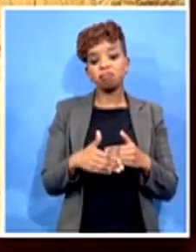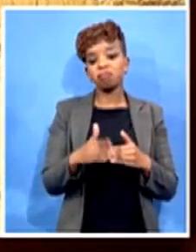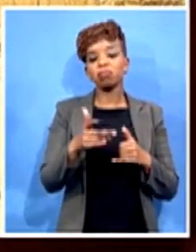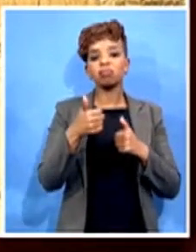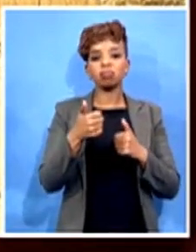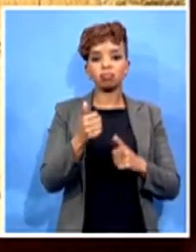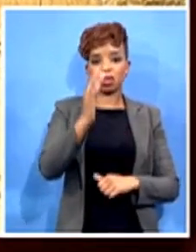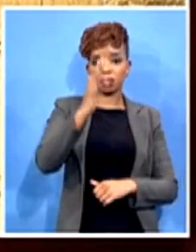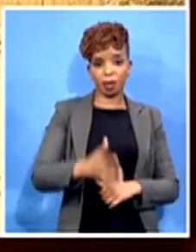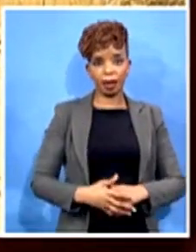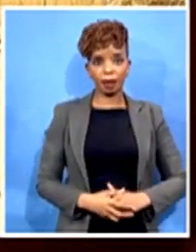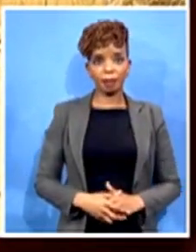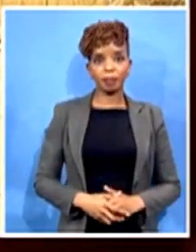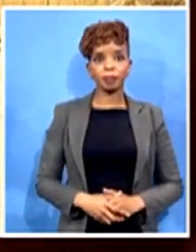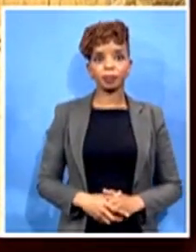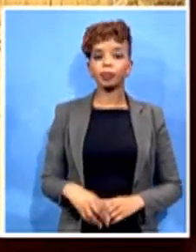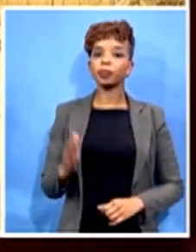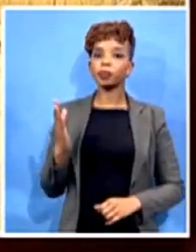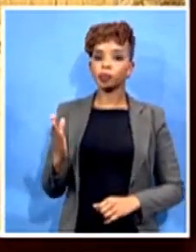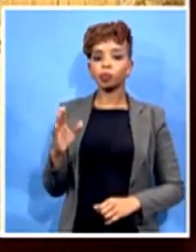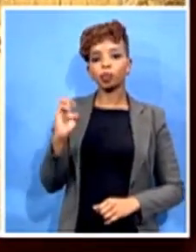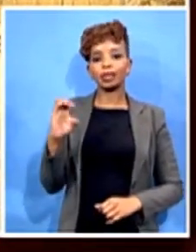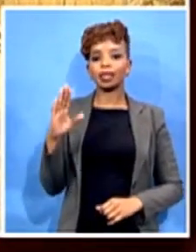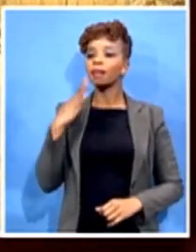Nyembezi, live for us in the East Cape. Thank you very much indeed for that report. Well, the country is